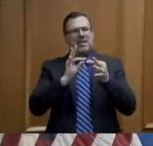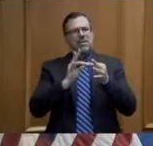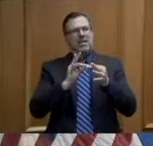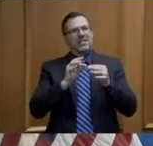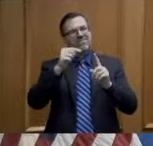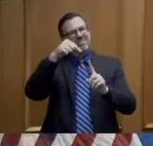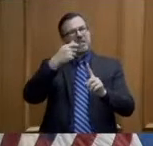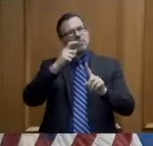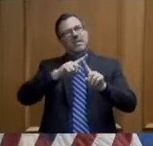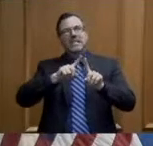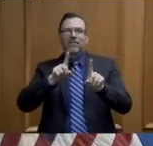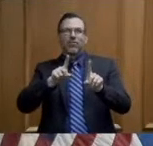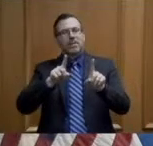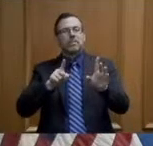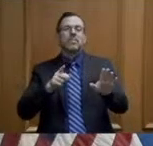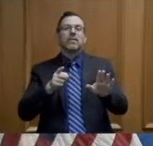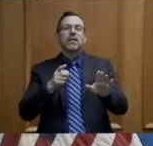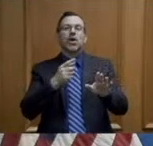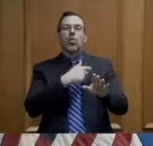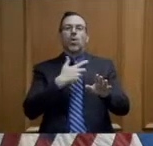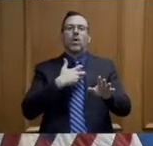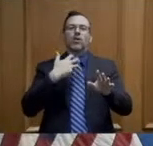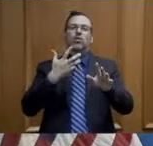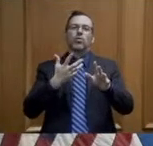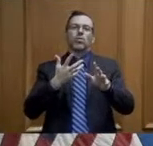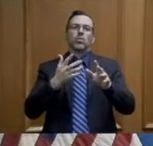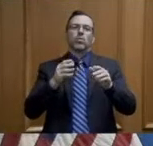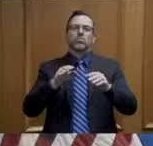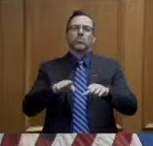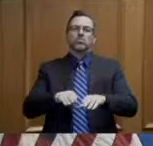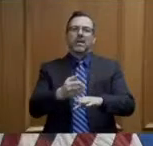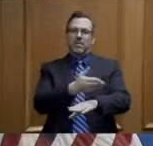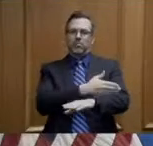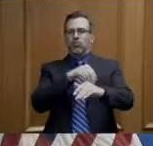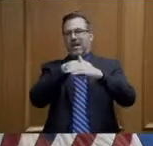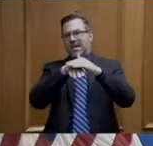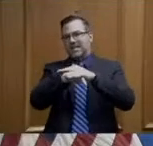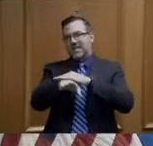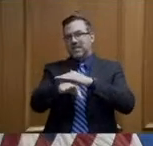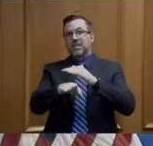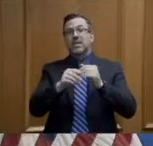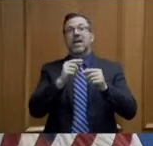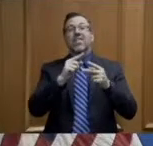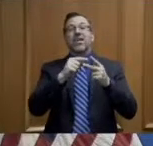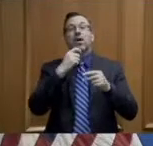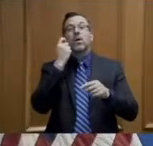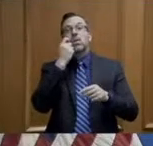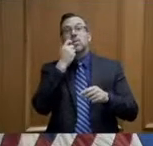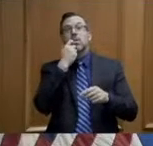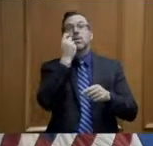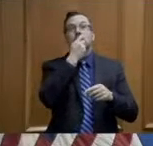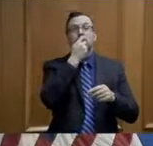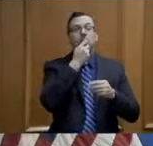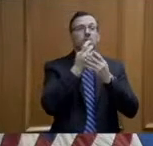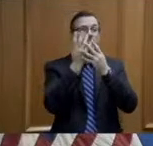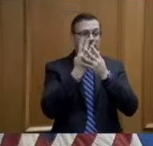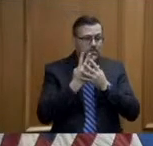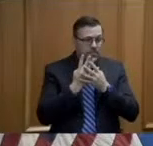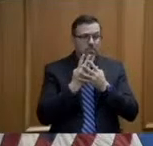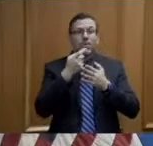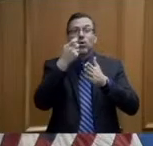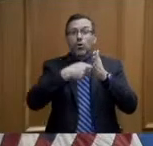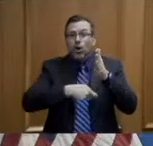I want to highlight it, is expanded access. These are free of charge, and so we don't want any financial or